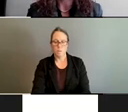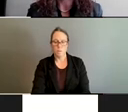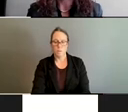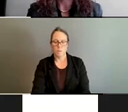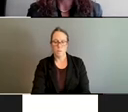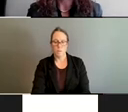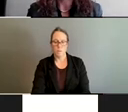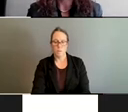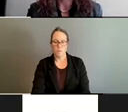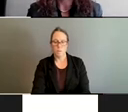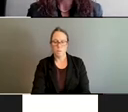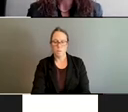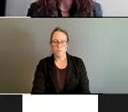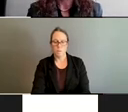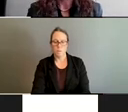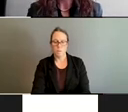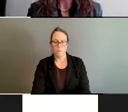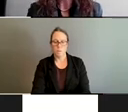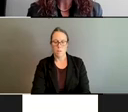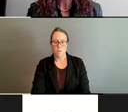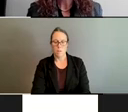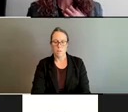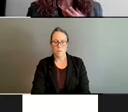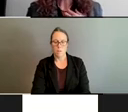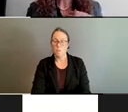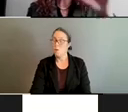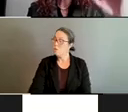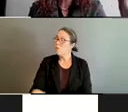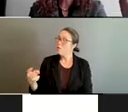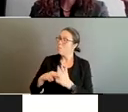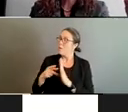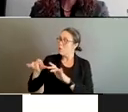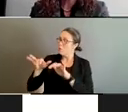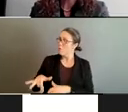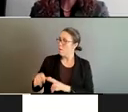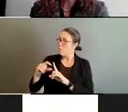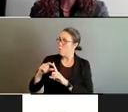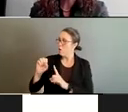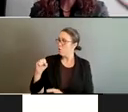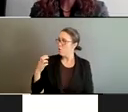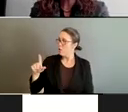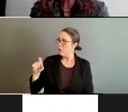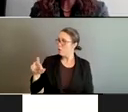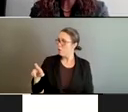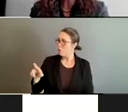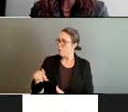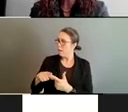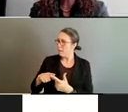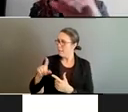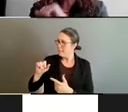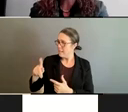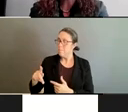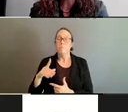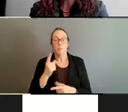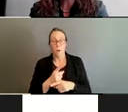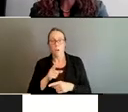So you put in the word shelter, 43362. So for the number, so for like the number that you're